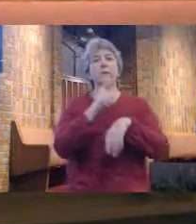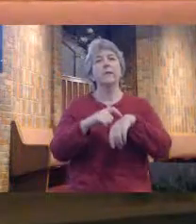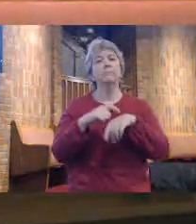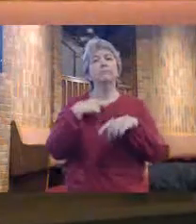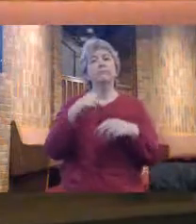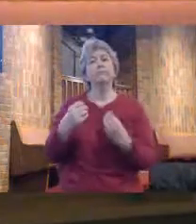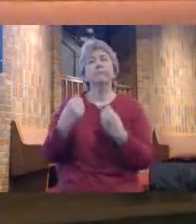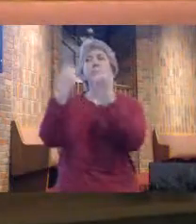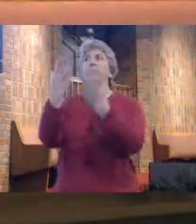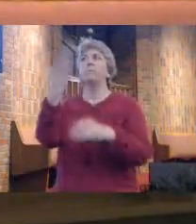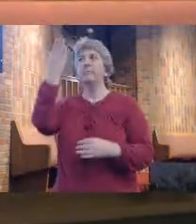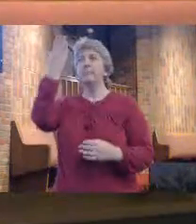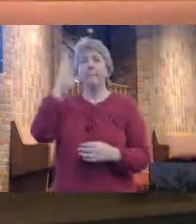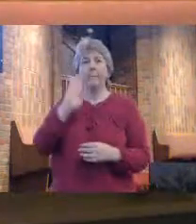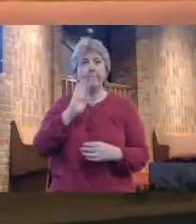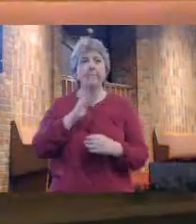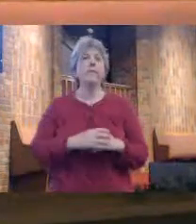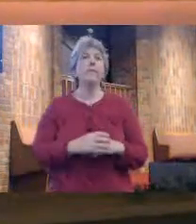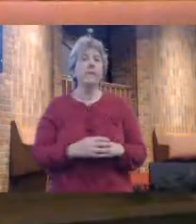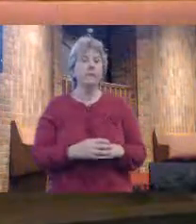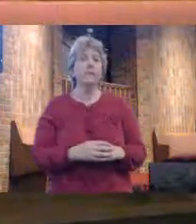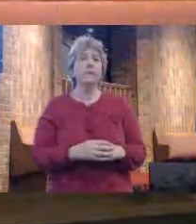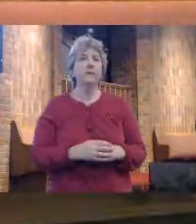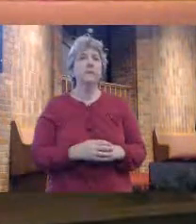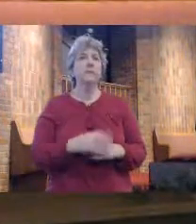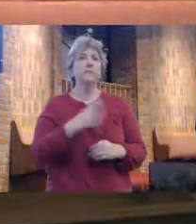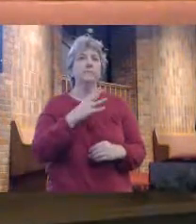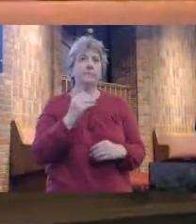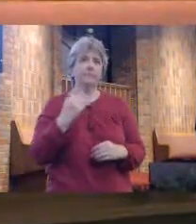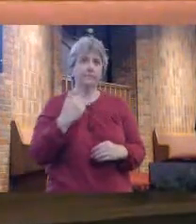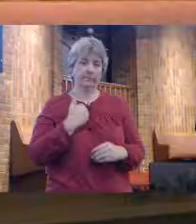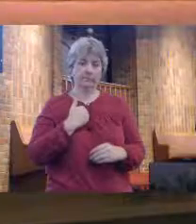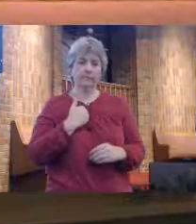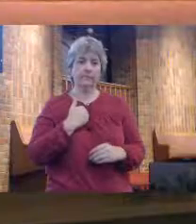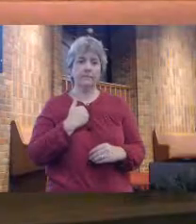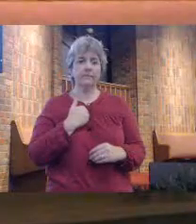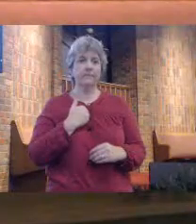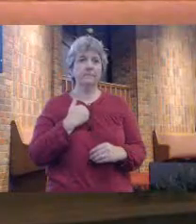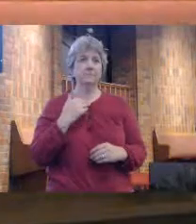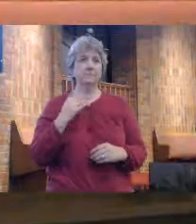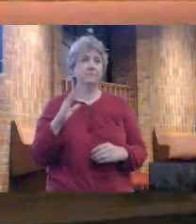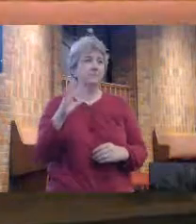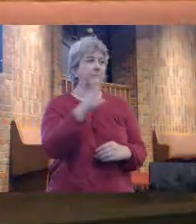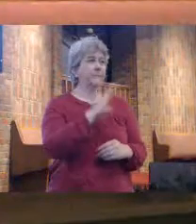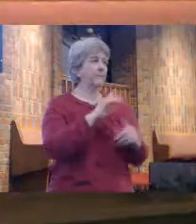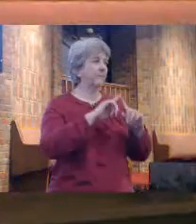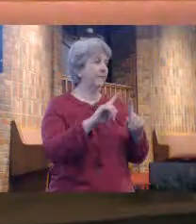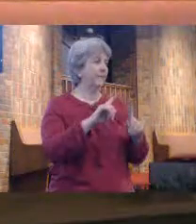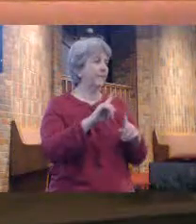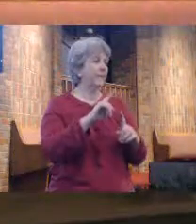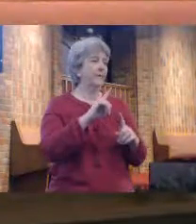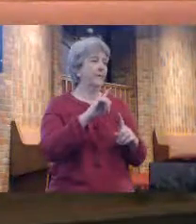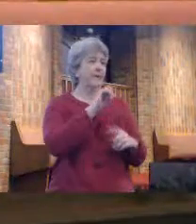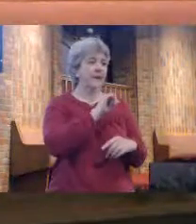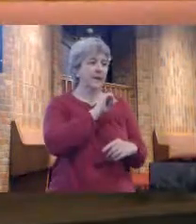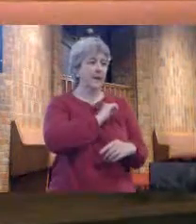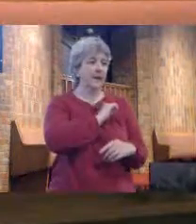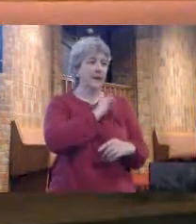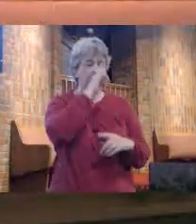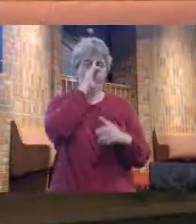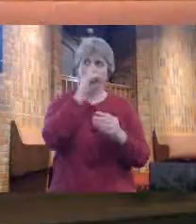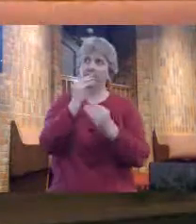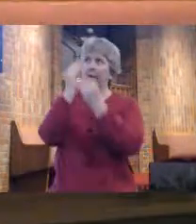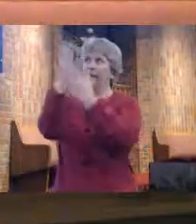This morning, and we should give, certainly have different concepts and general attitude of wanting to give back to God, but out